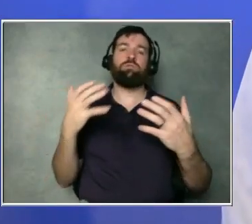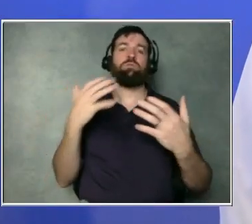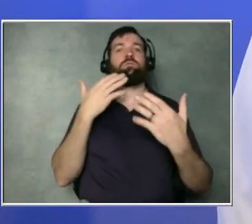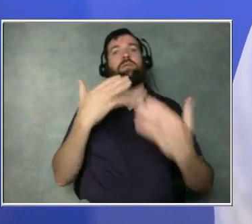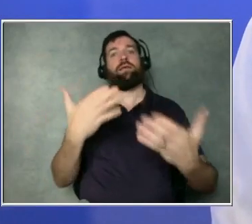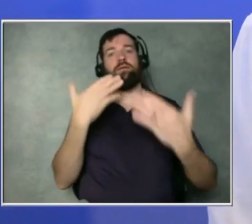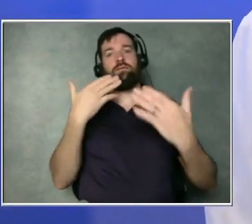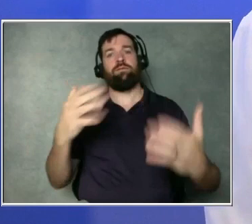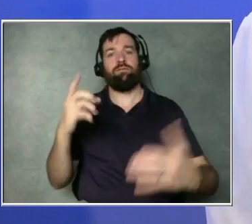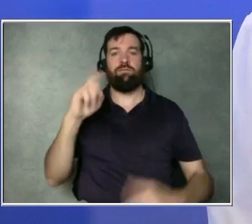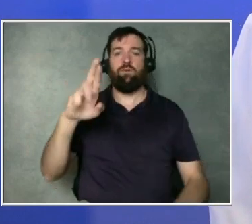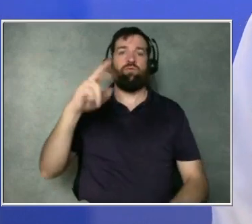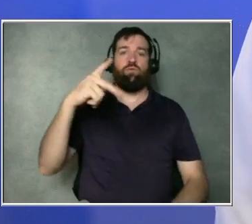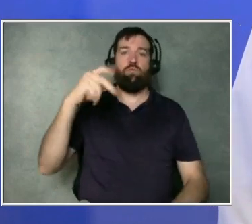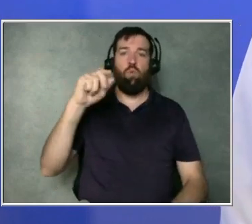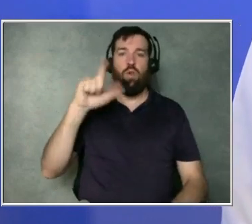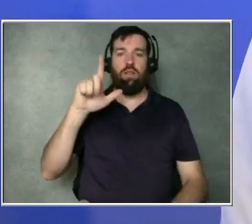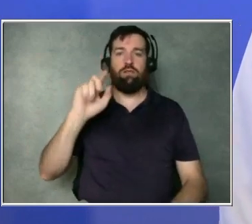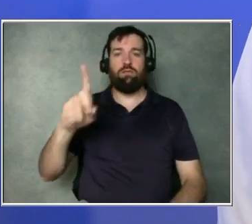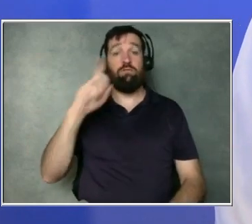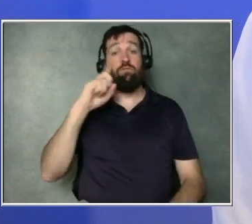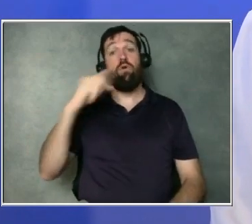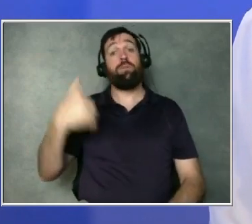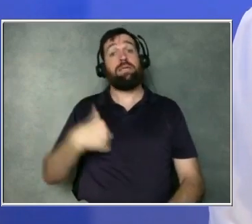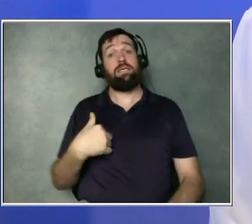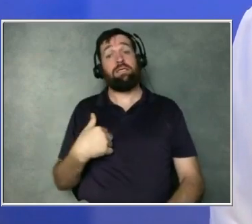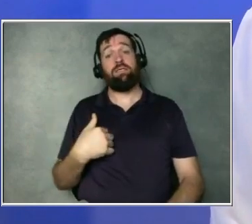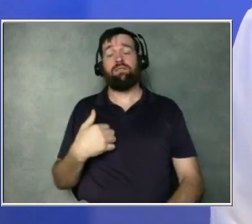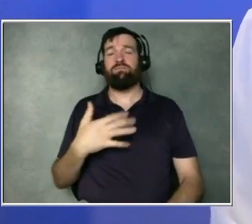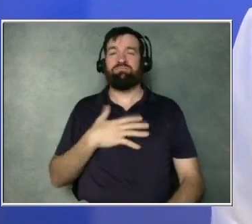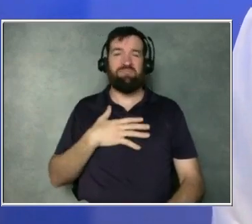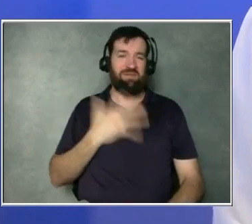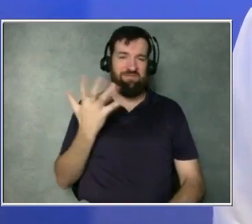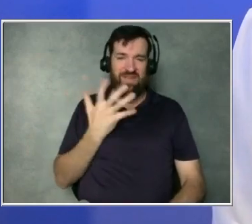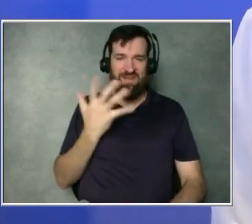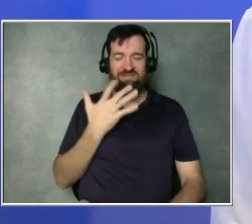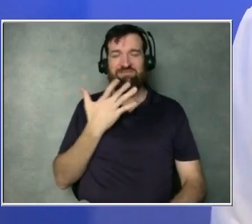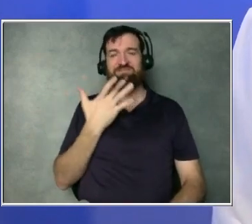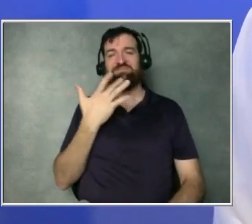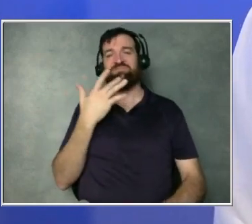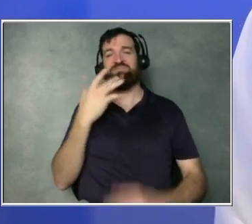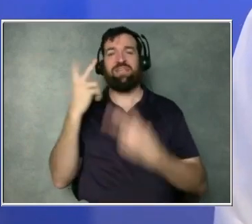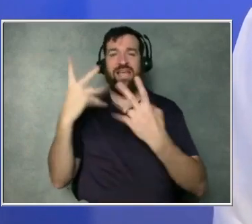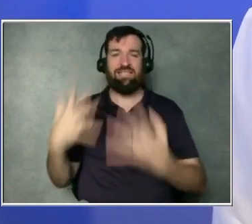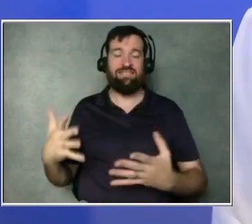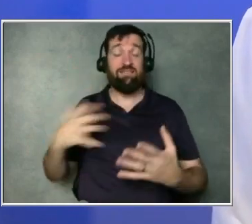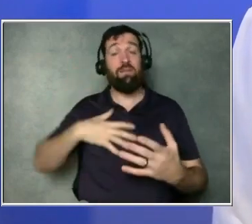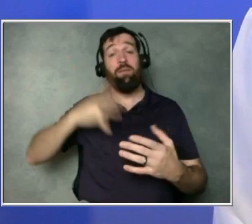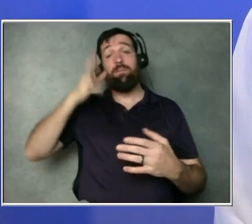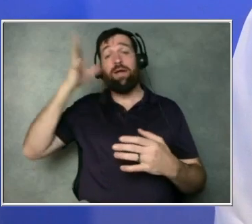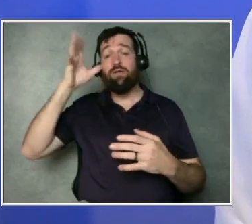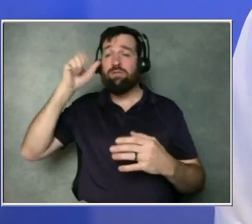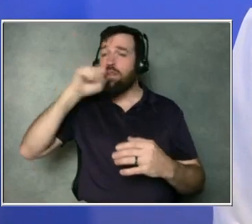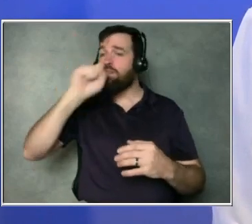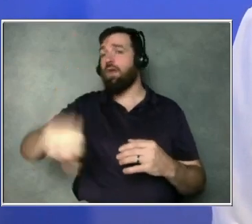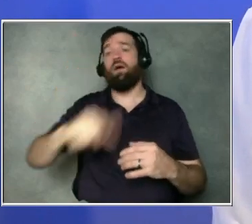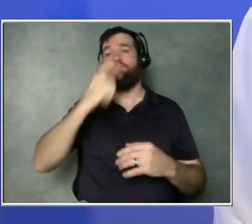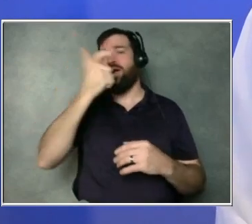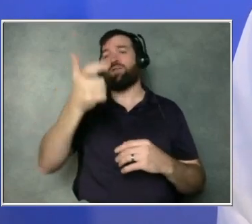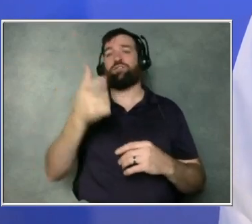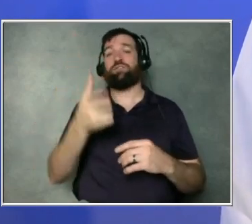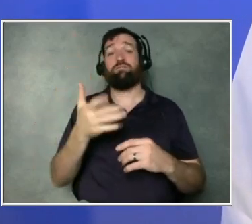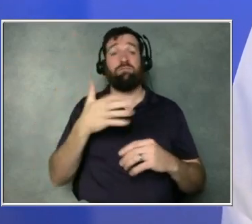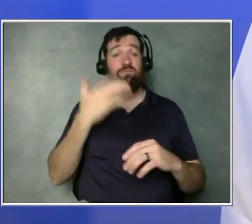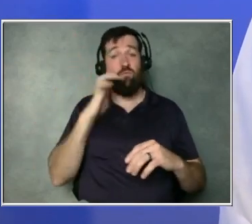Poland. I know for me, he's been my favorite guest. I know for my parents, they loved watching him. And I know for our community